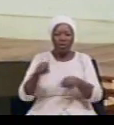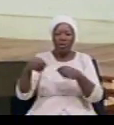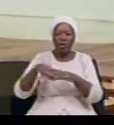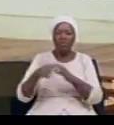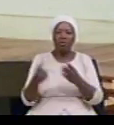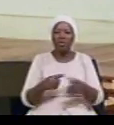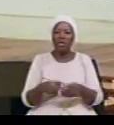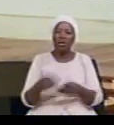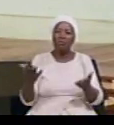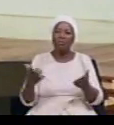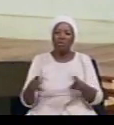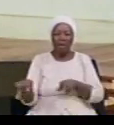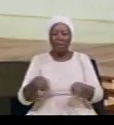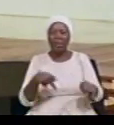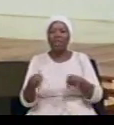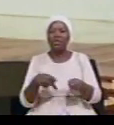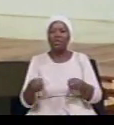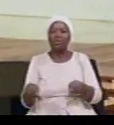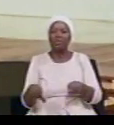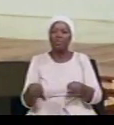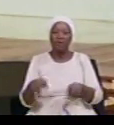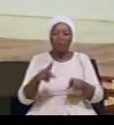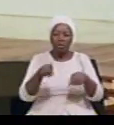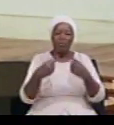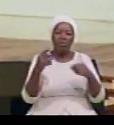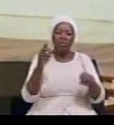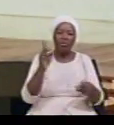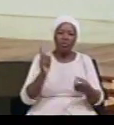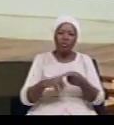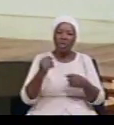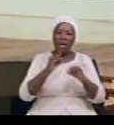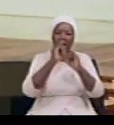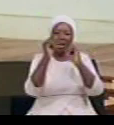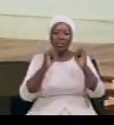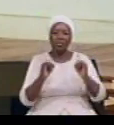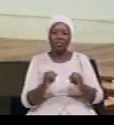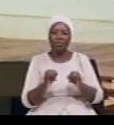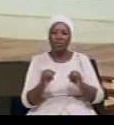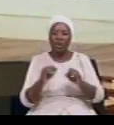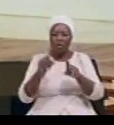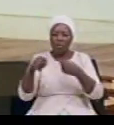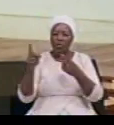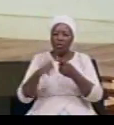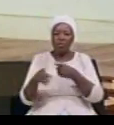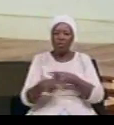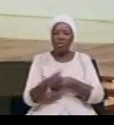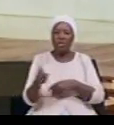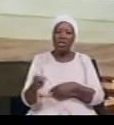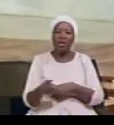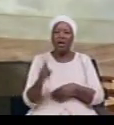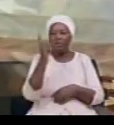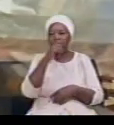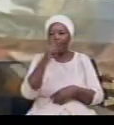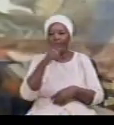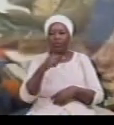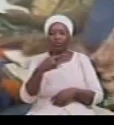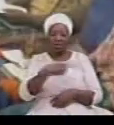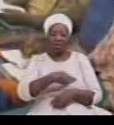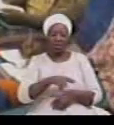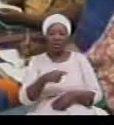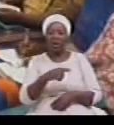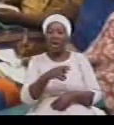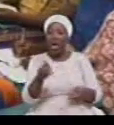nightclub. They go to their shrine. They go to the false religion. As they